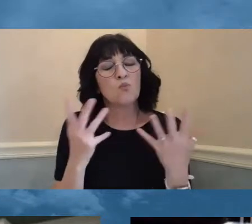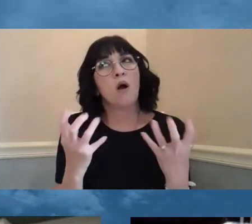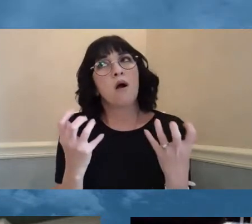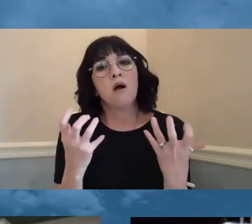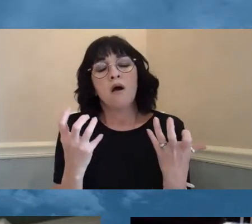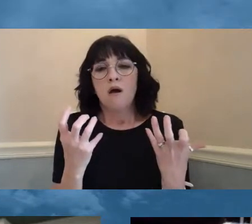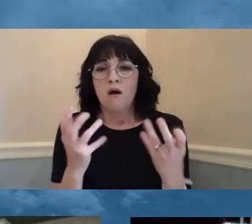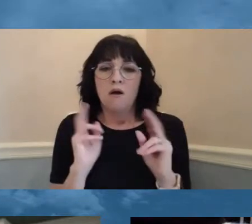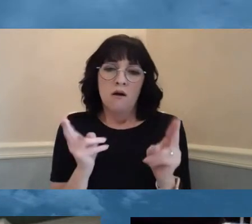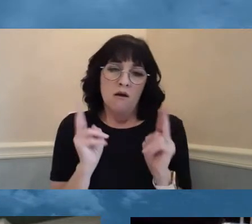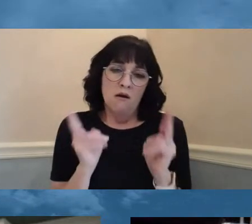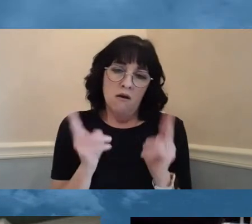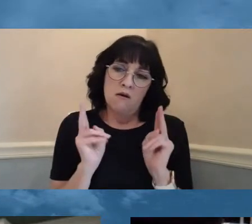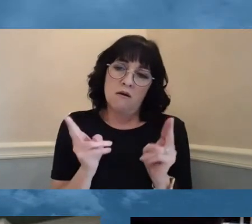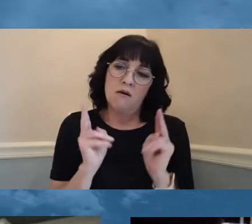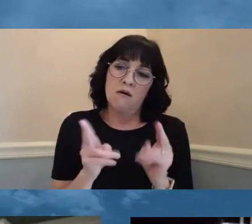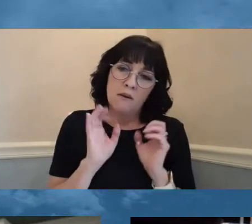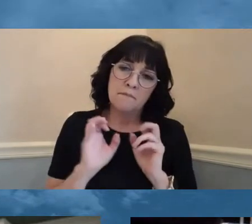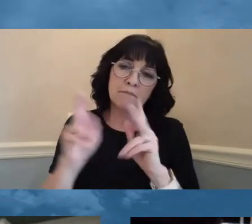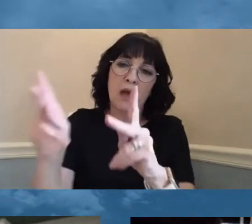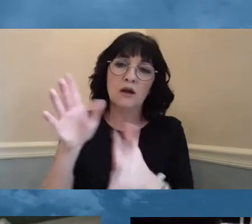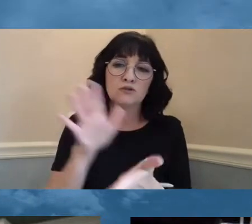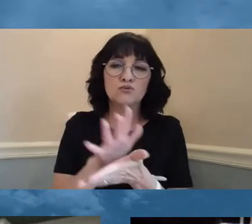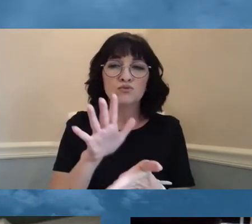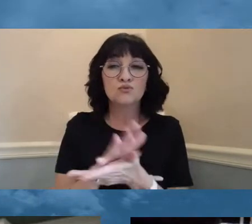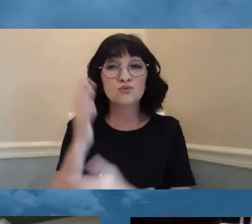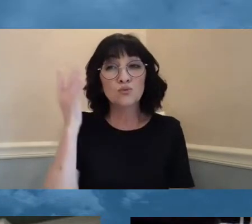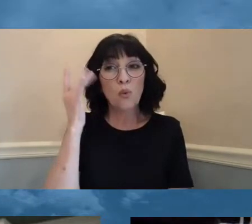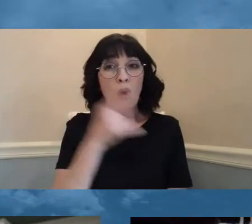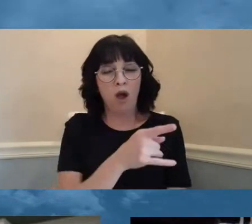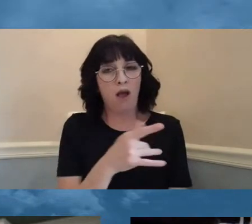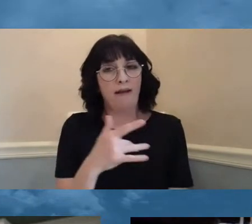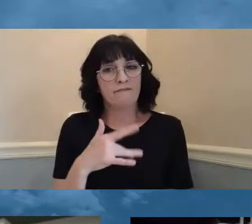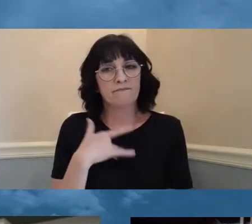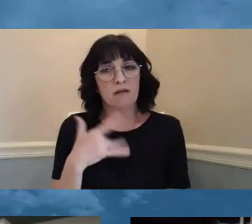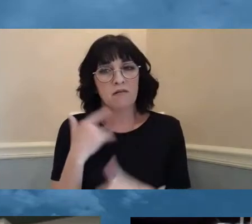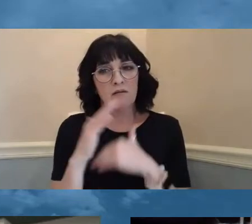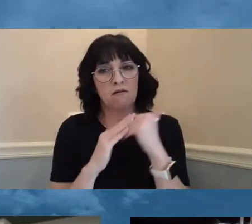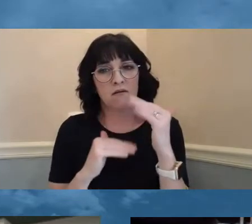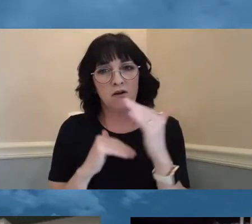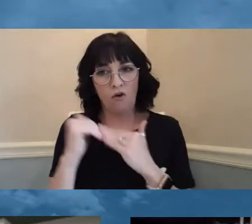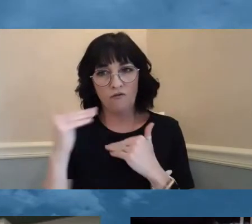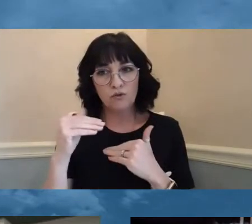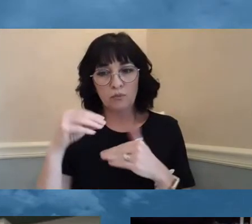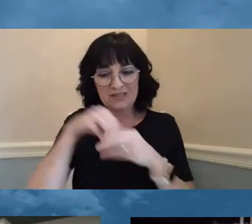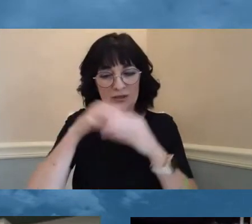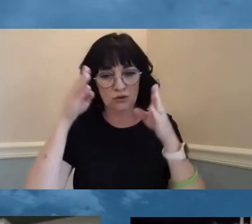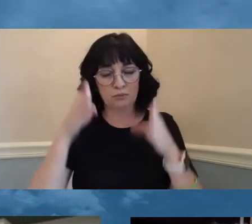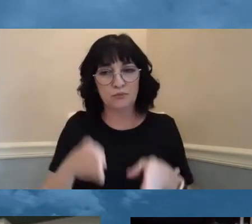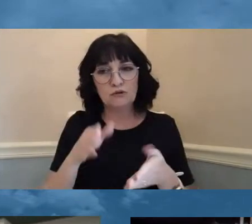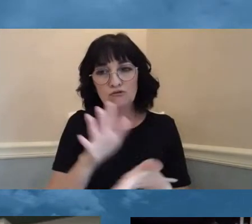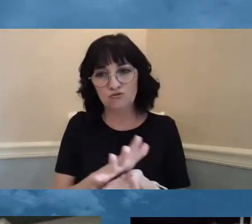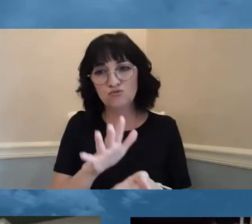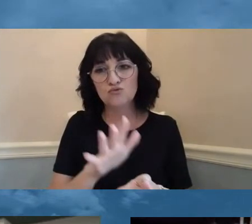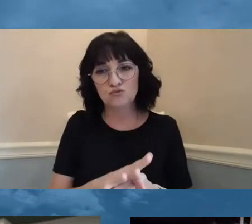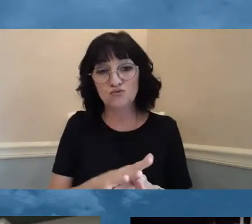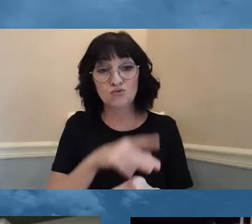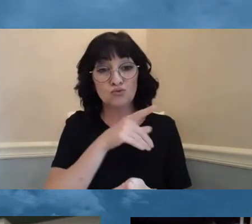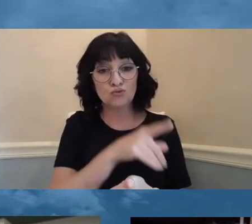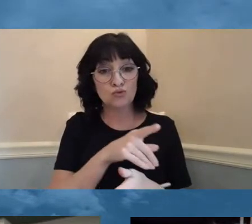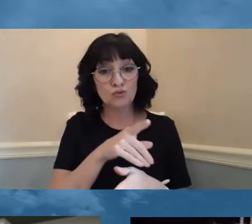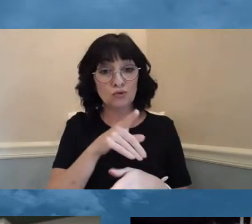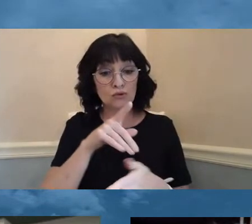in-person instruction provides. Now, it needs to be done safely. We all know that, and we're committed to that. And I know the